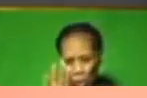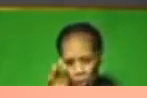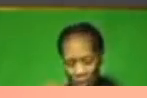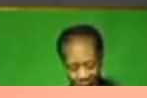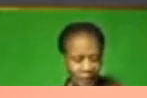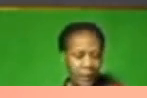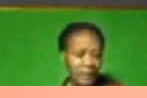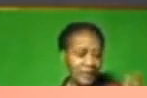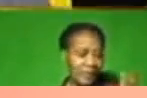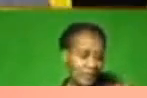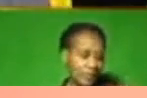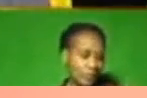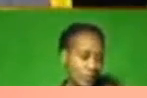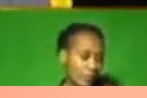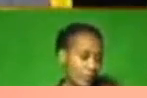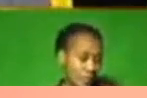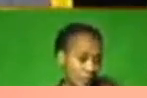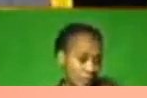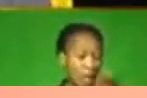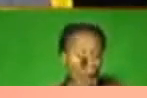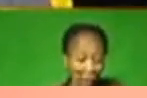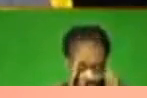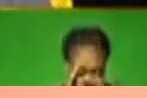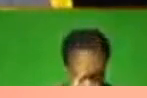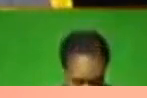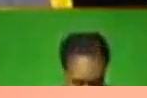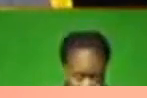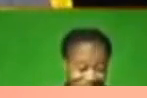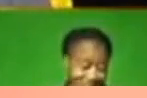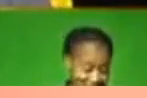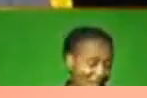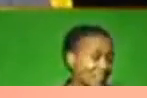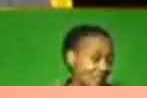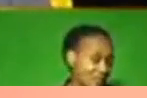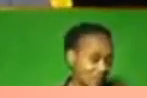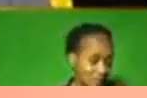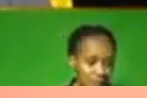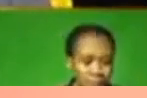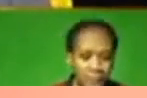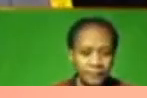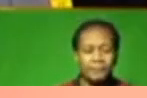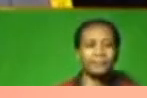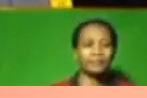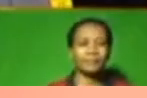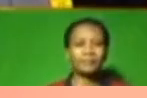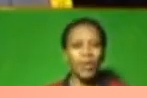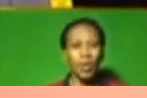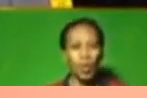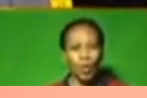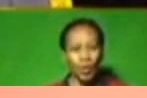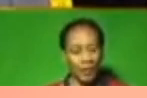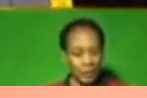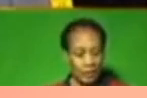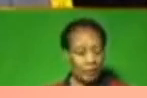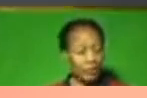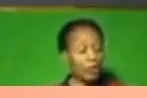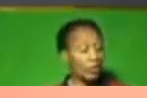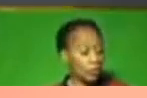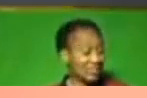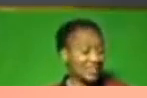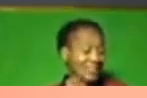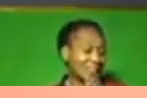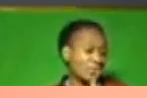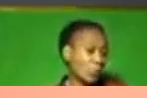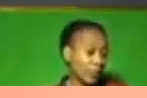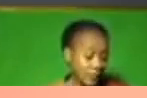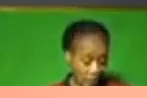Minister Mhaule are going to focus on giving attention to, are scheduled for completion